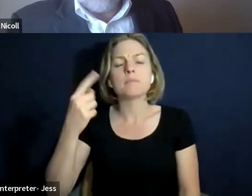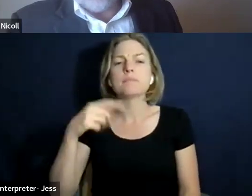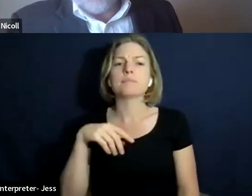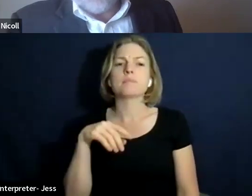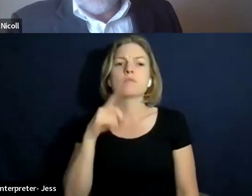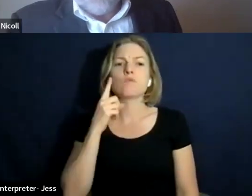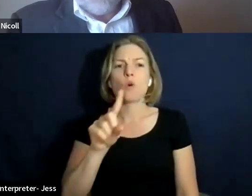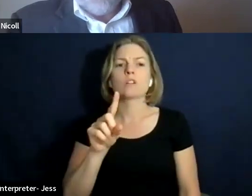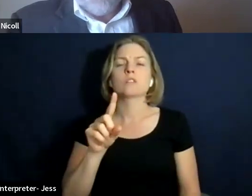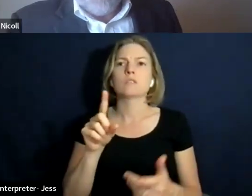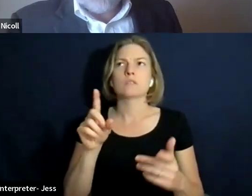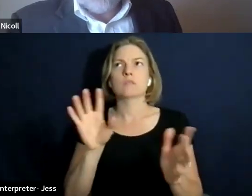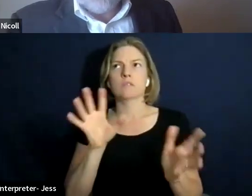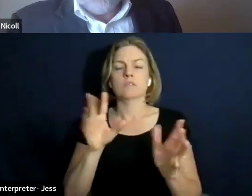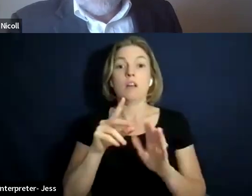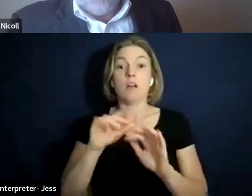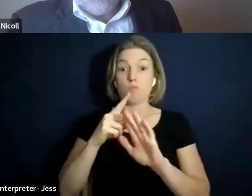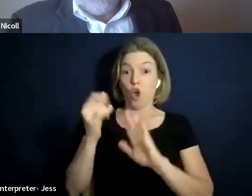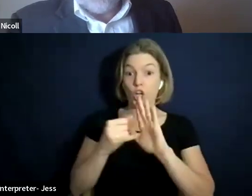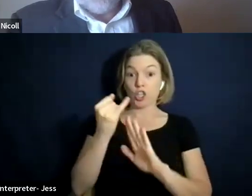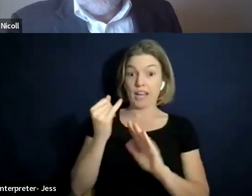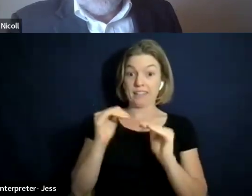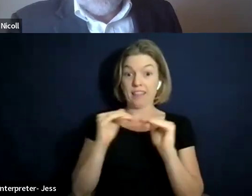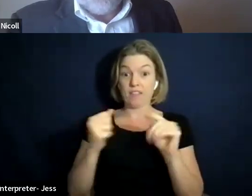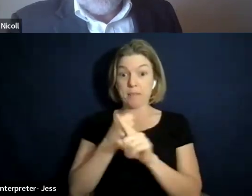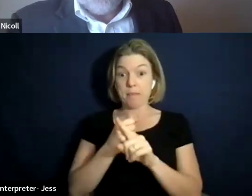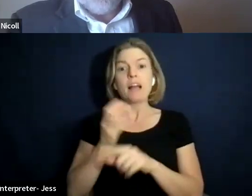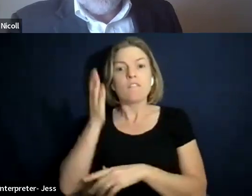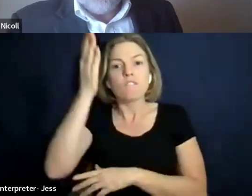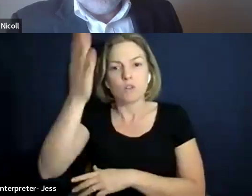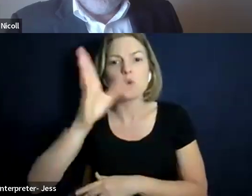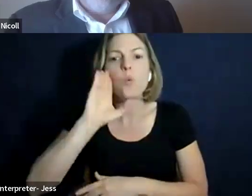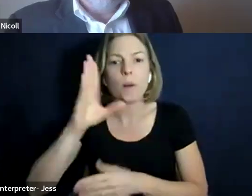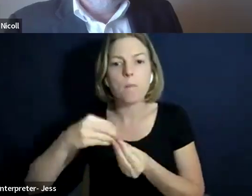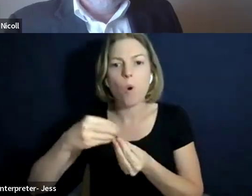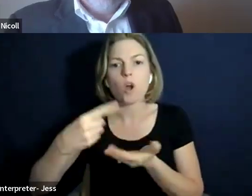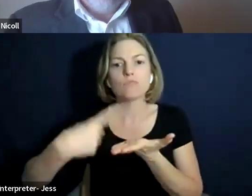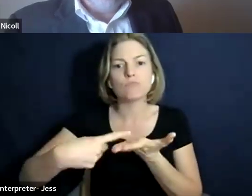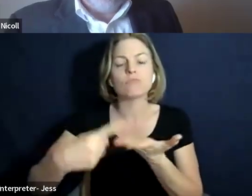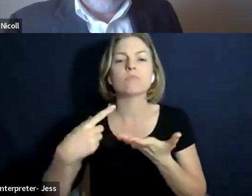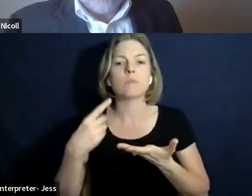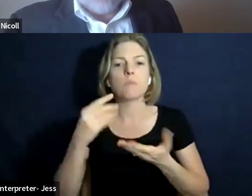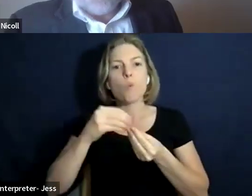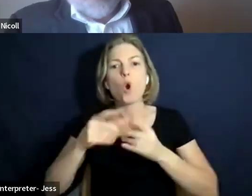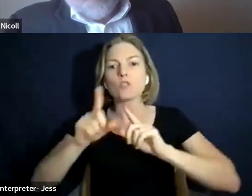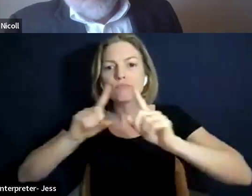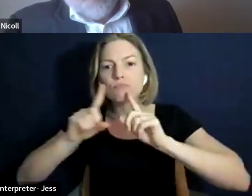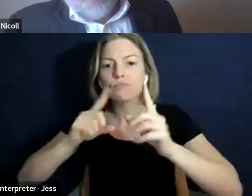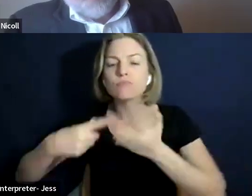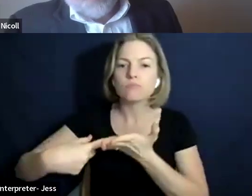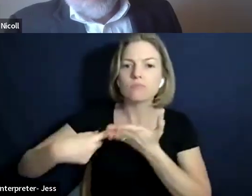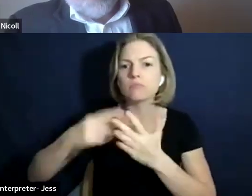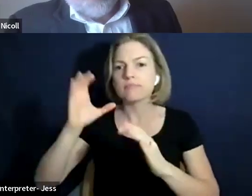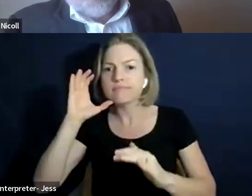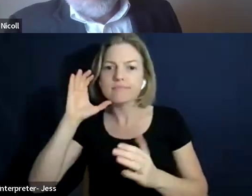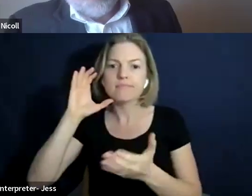the project level impacts, that will be in the future where we'll be able to have a dialogue and understand,